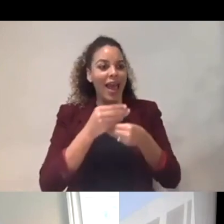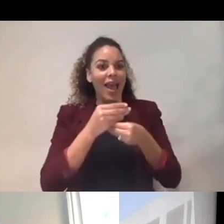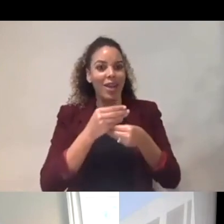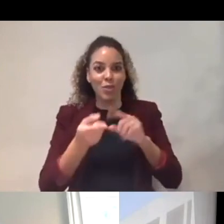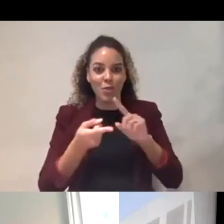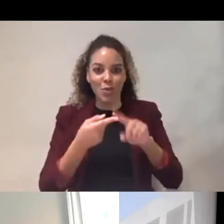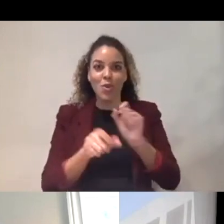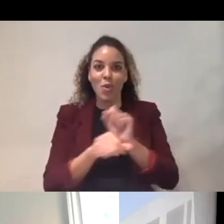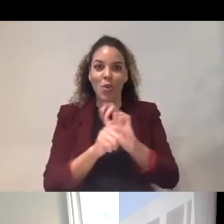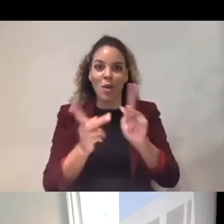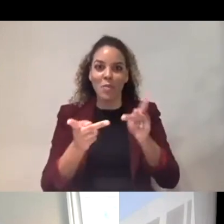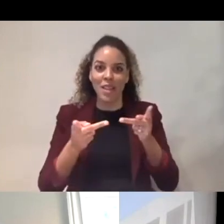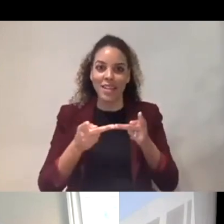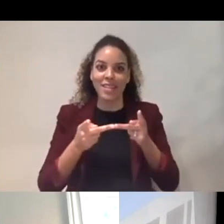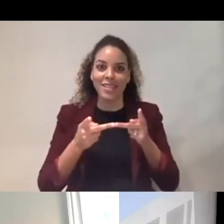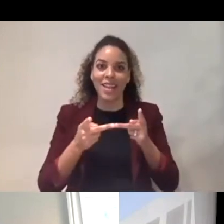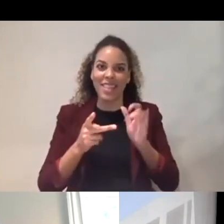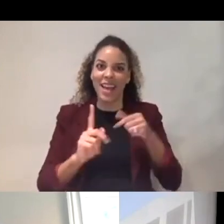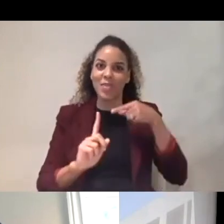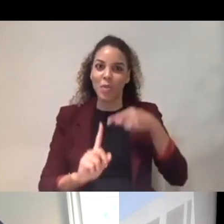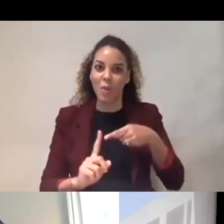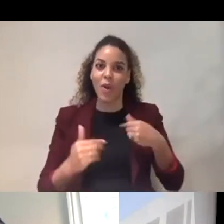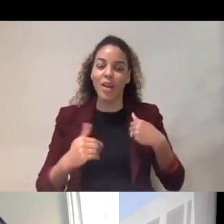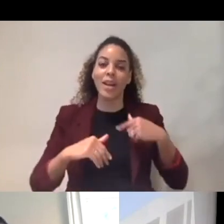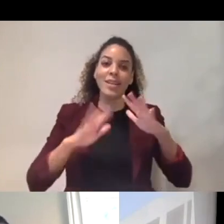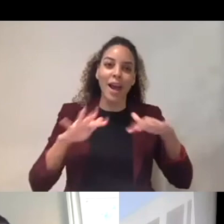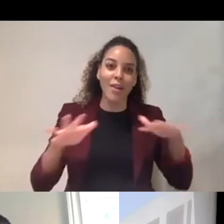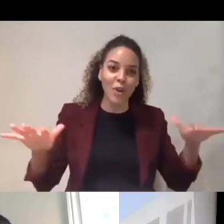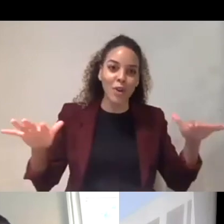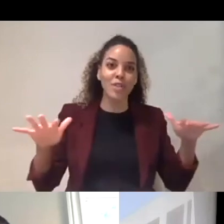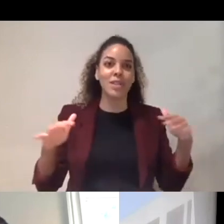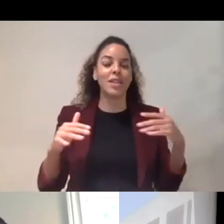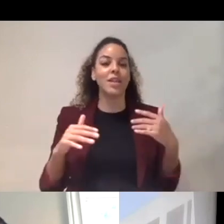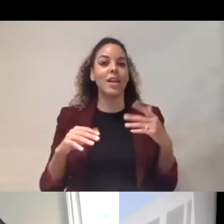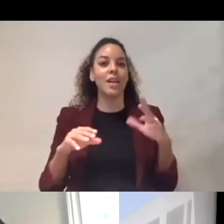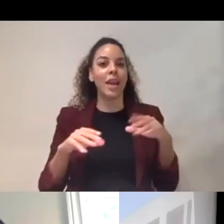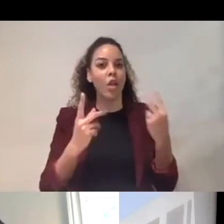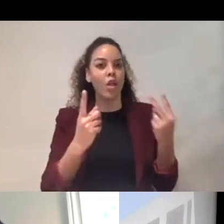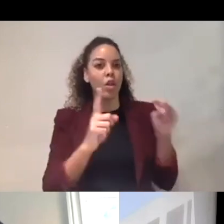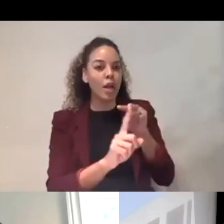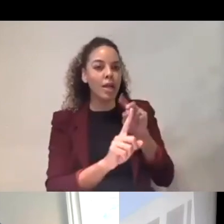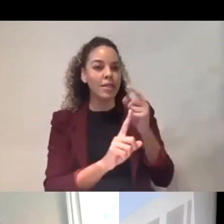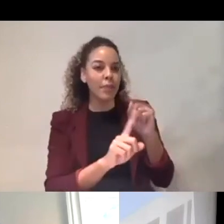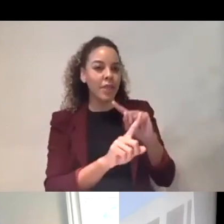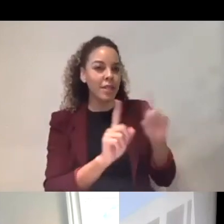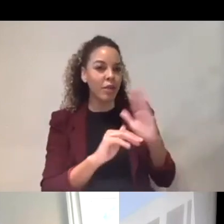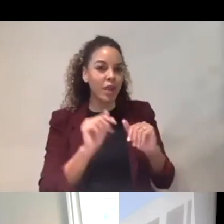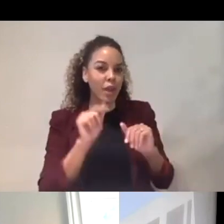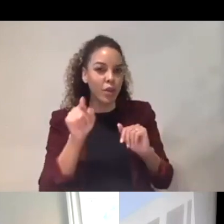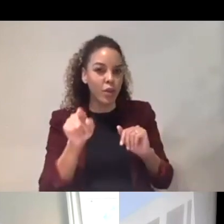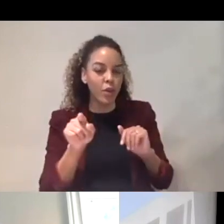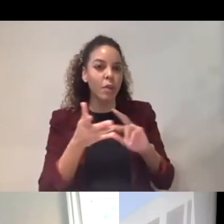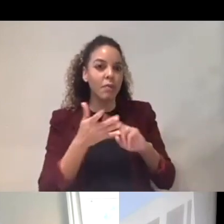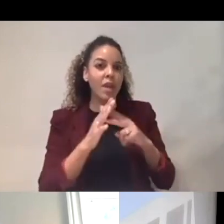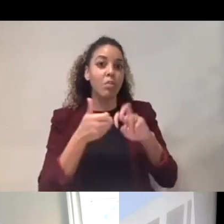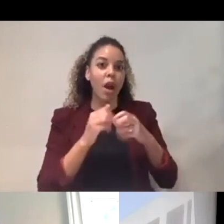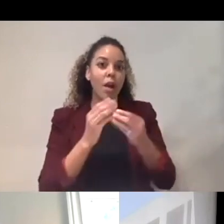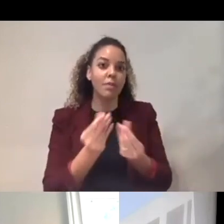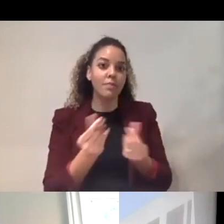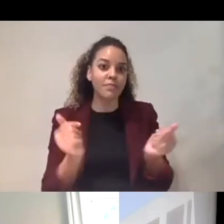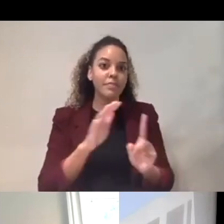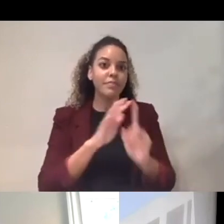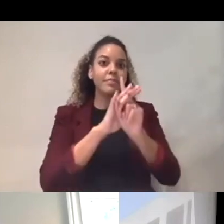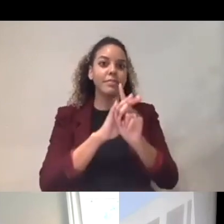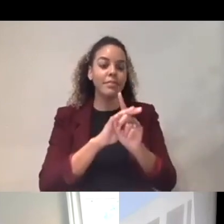is, where you have people that look at things differently, that can solve a problem in a different way. One thing we did see at SAP and Microsoft was they did tell us that a lot of